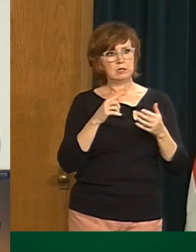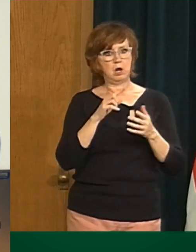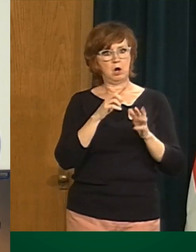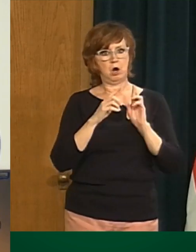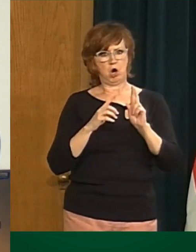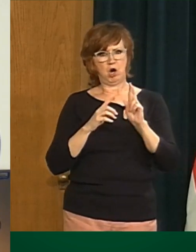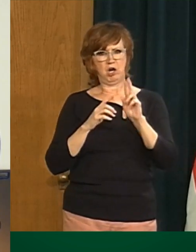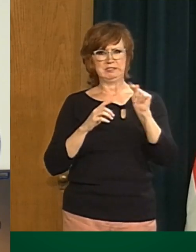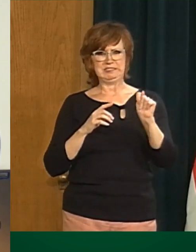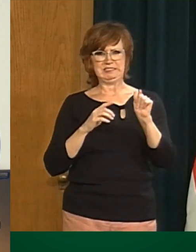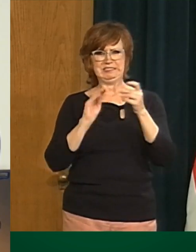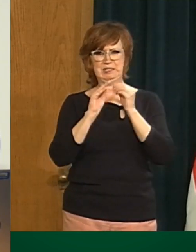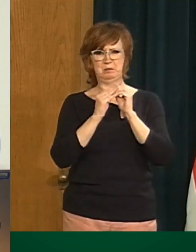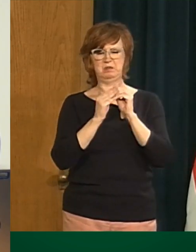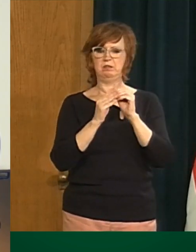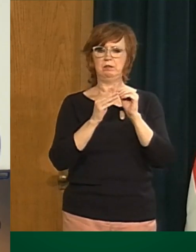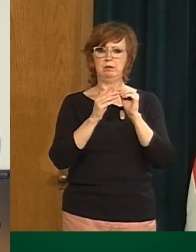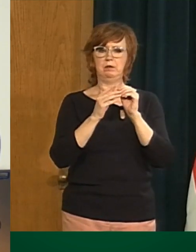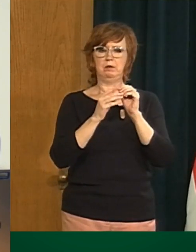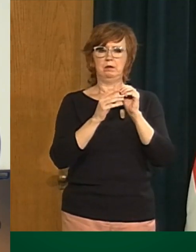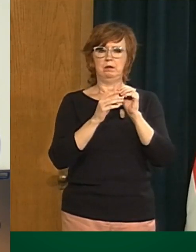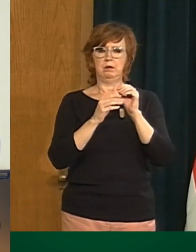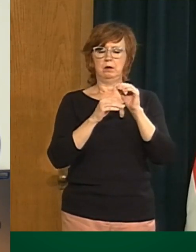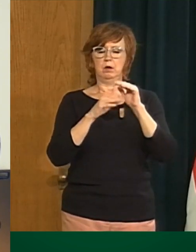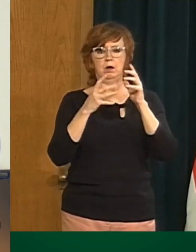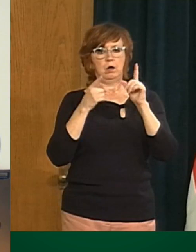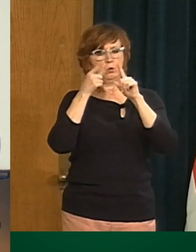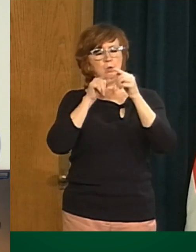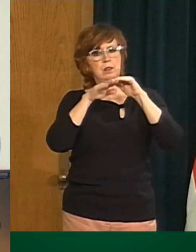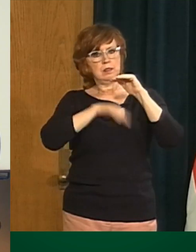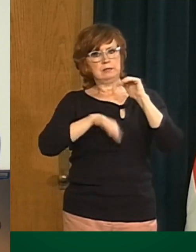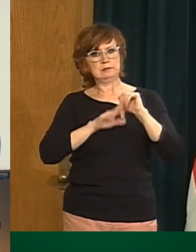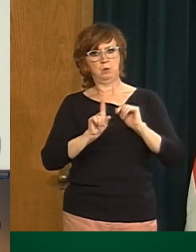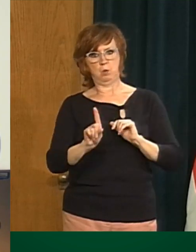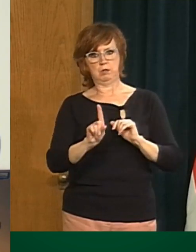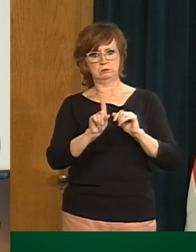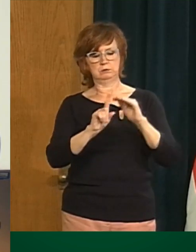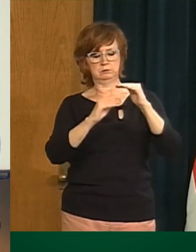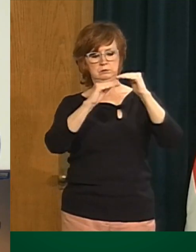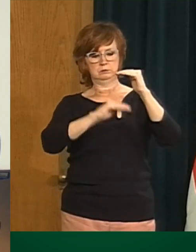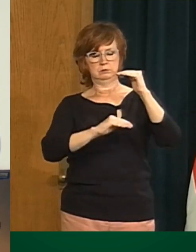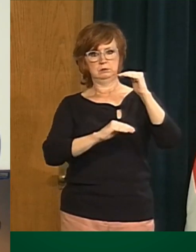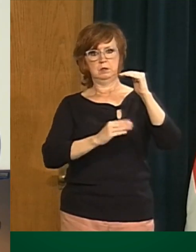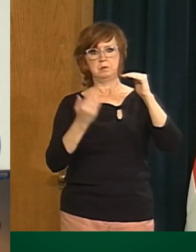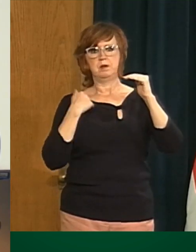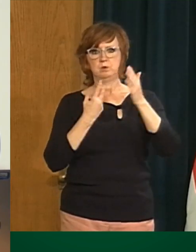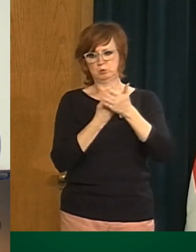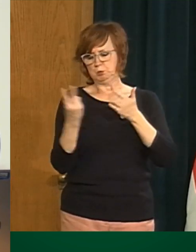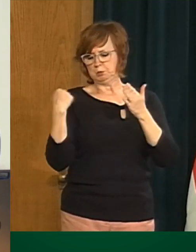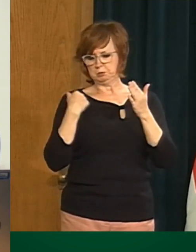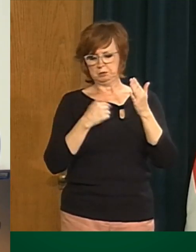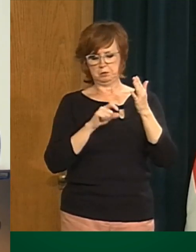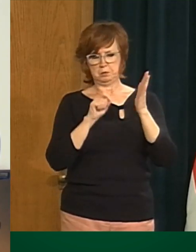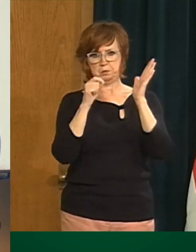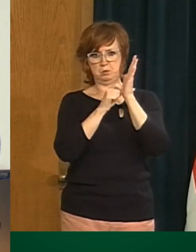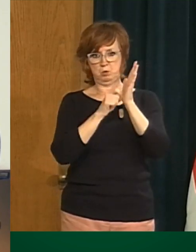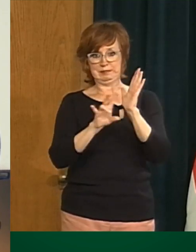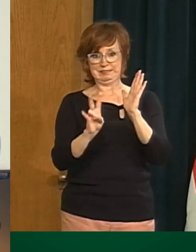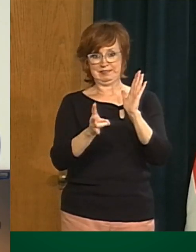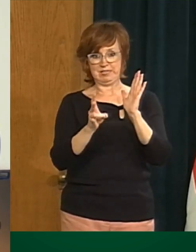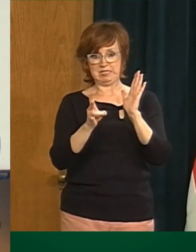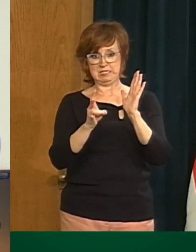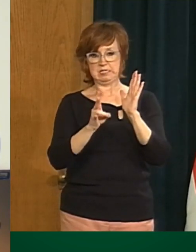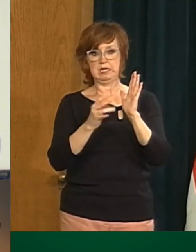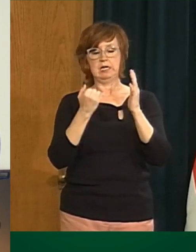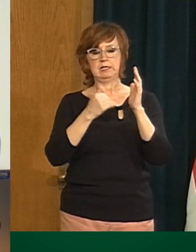think, as low as 0.73 a couple of weeks back. It's creeping up to about 0.93 now, and most of the upward pull